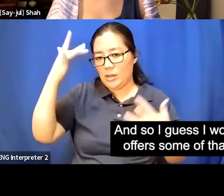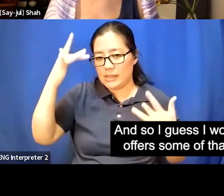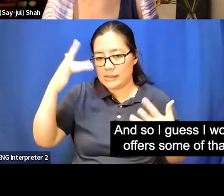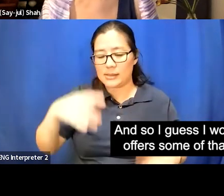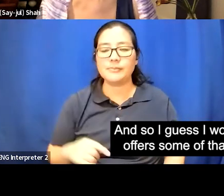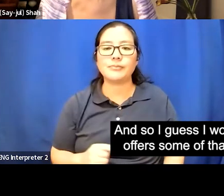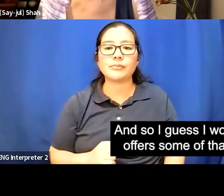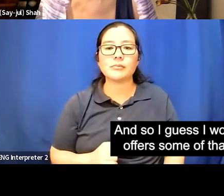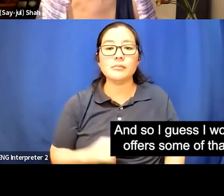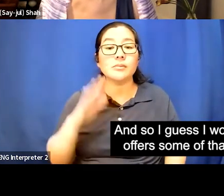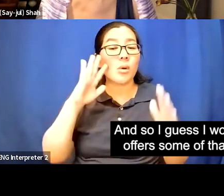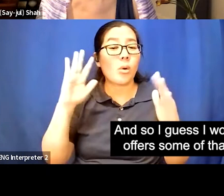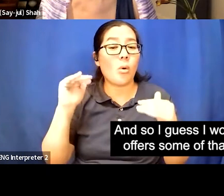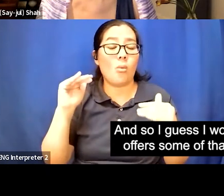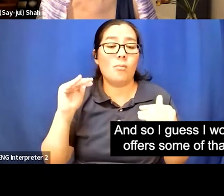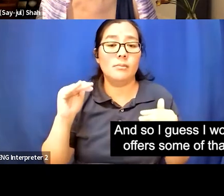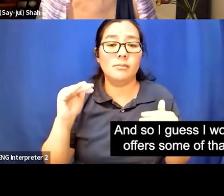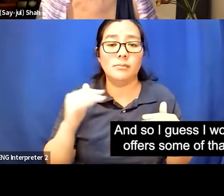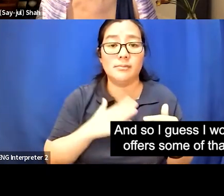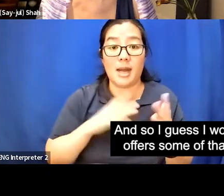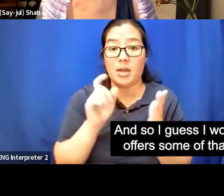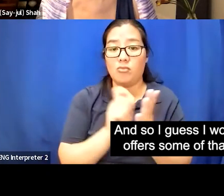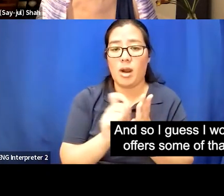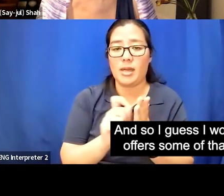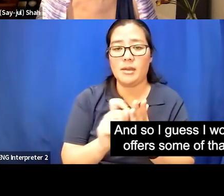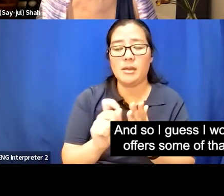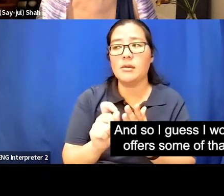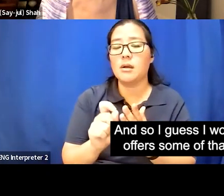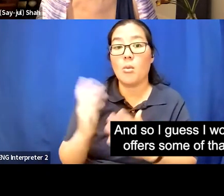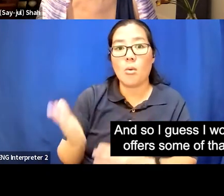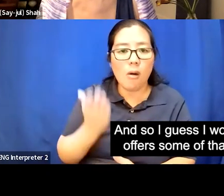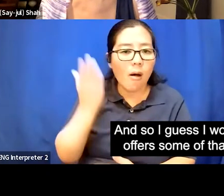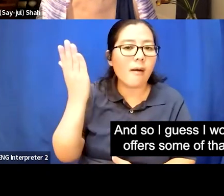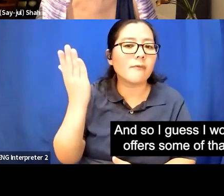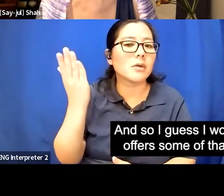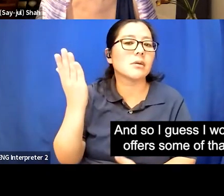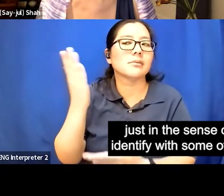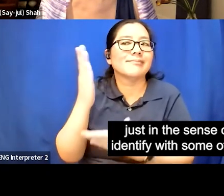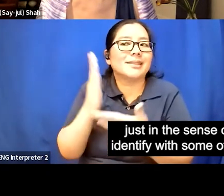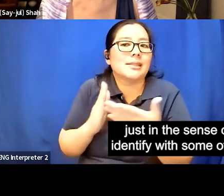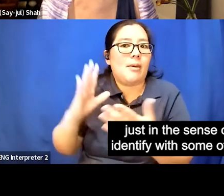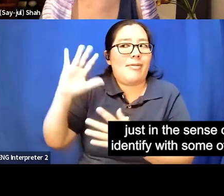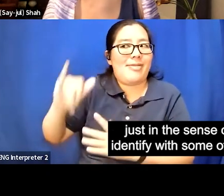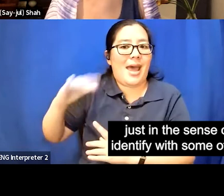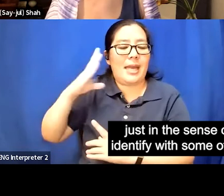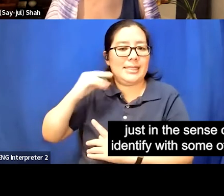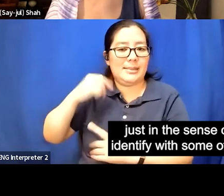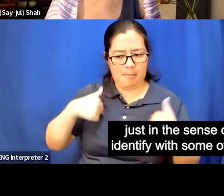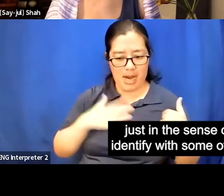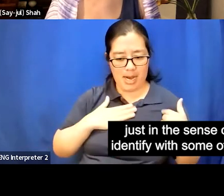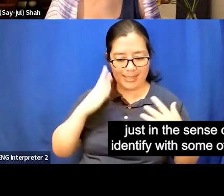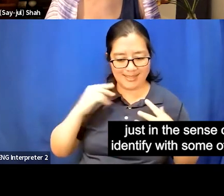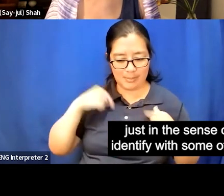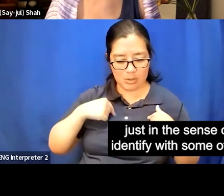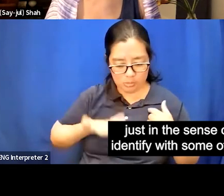would hope that my writing offers some of that experience to others, just in the sense of